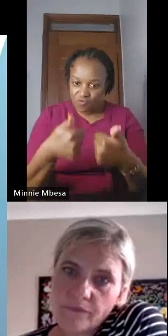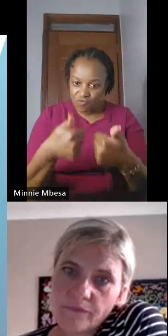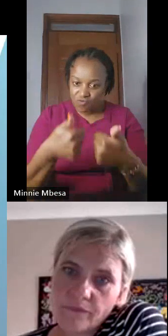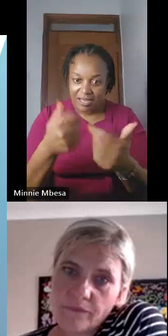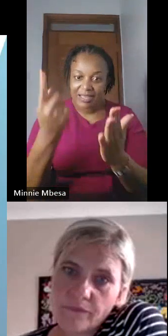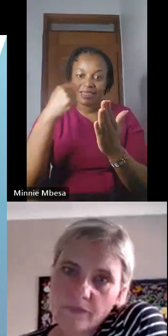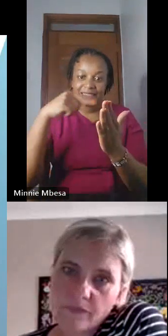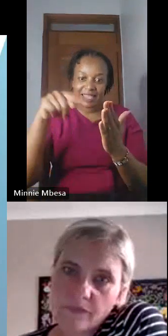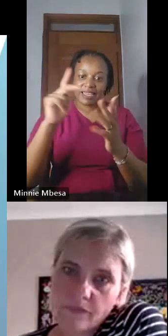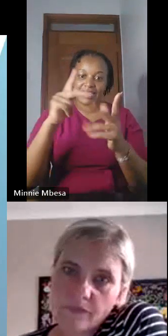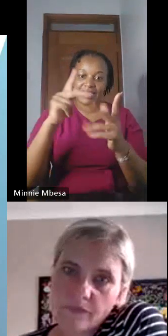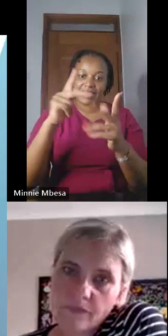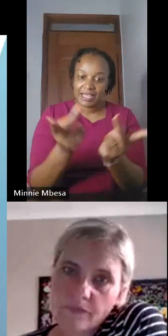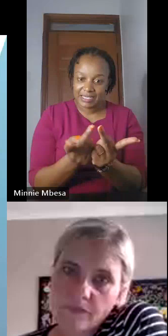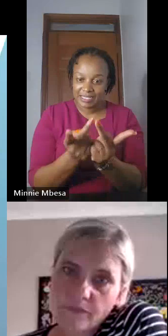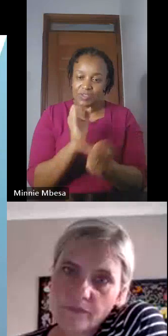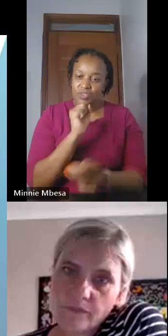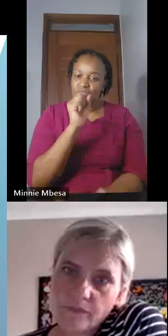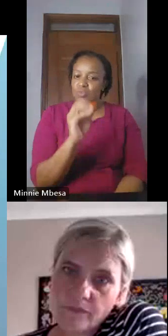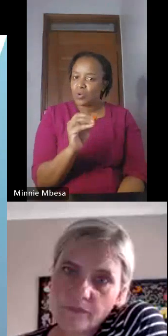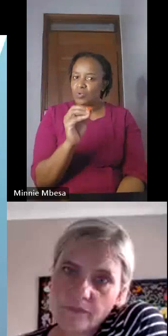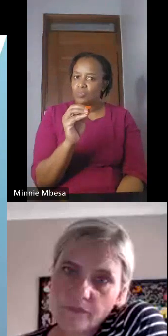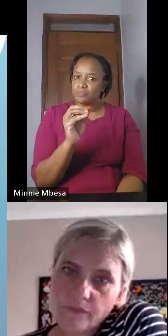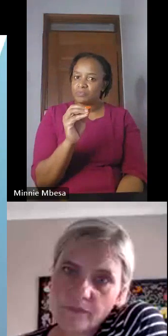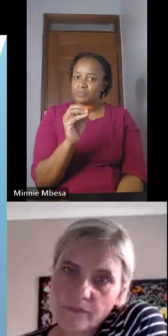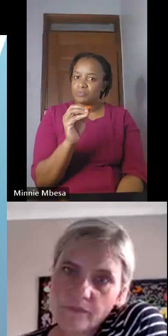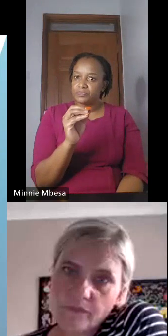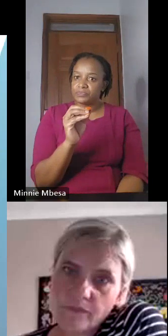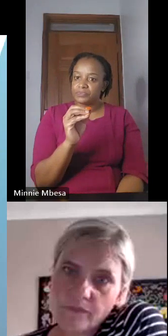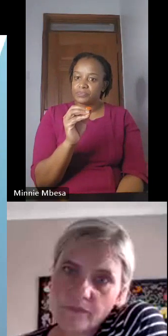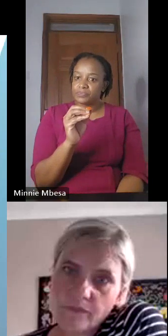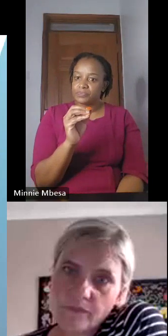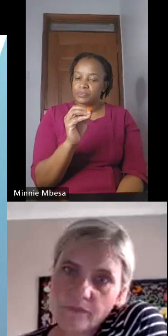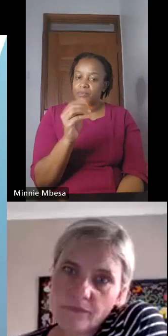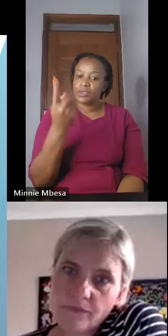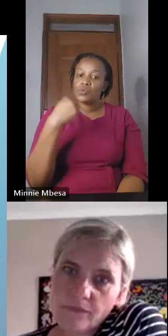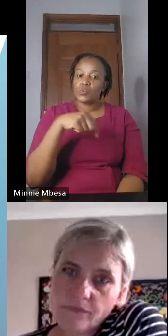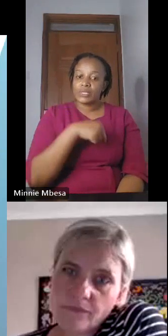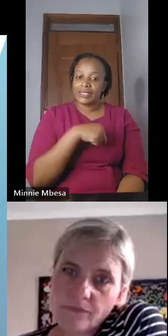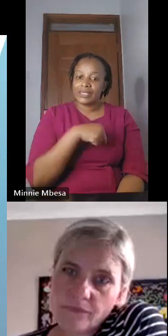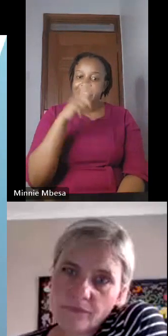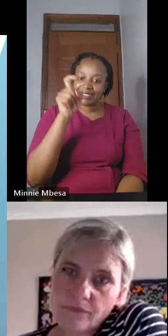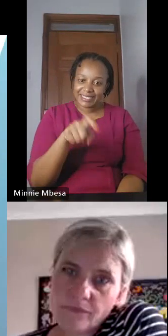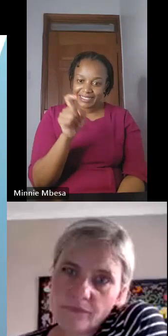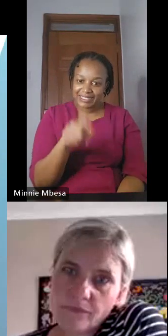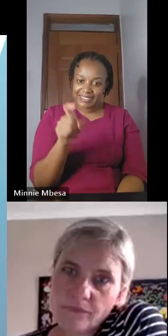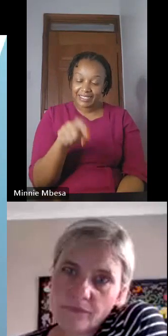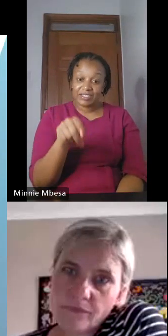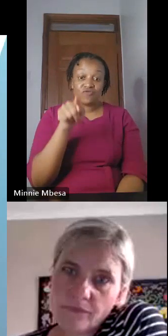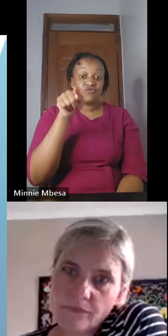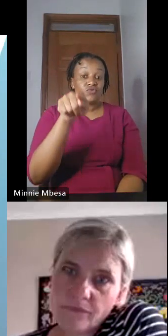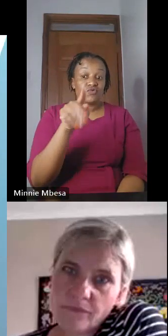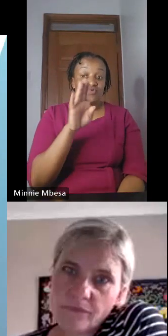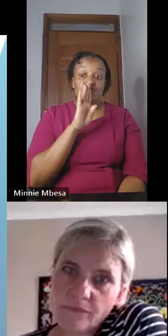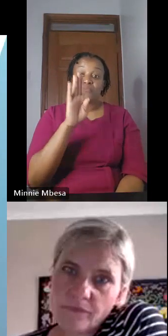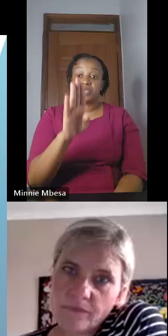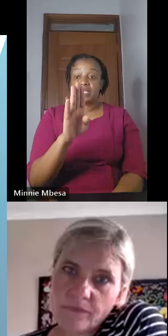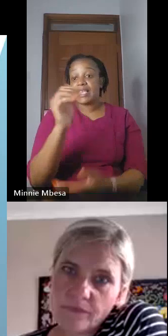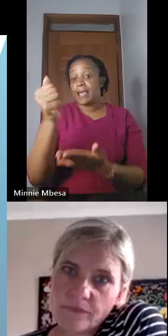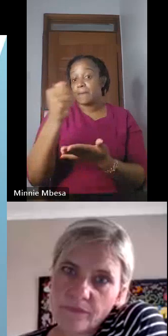So by so doing, to say we need you to be employed in